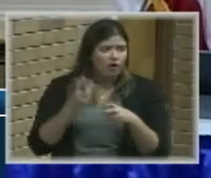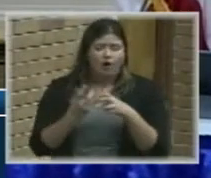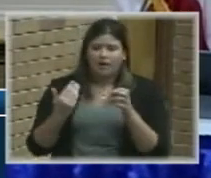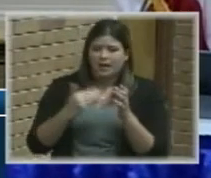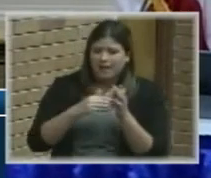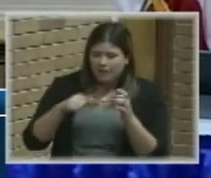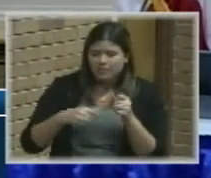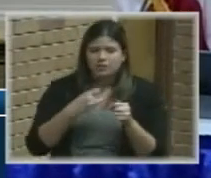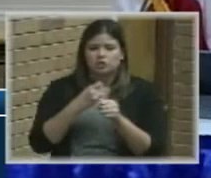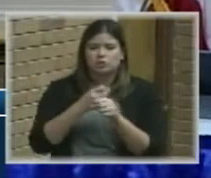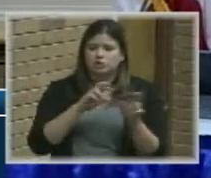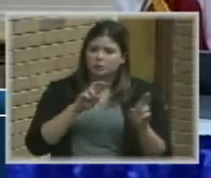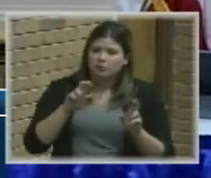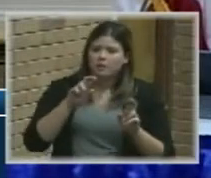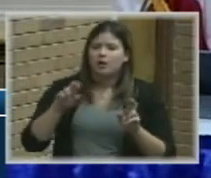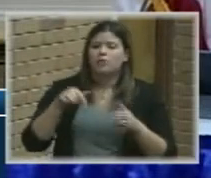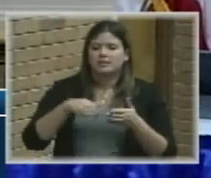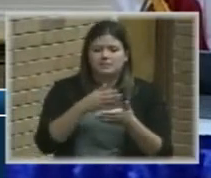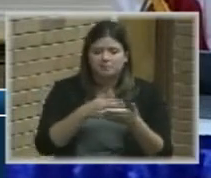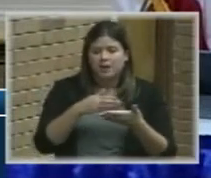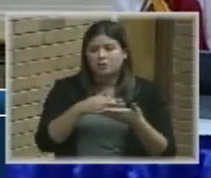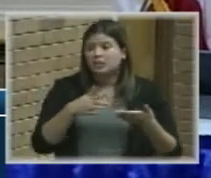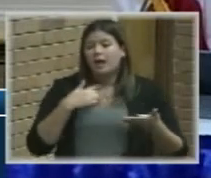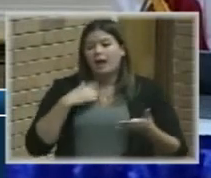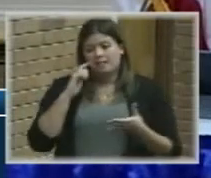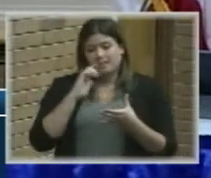budget. It's a budget that I believe